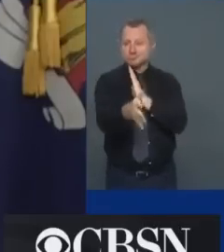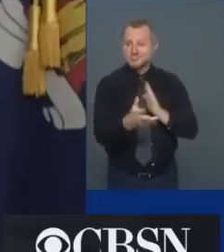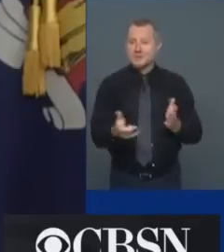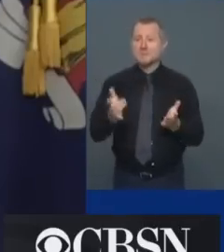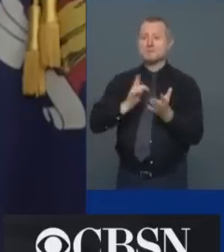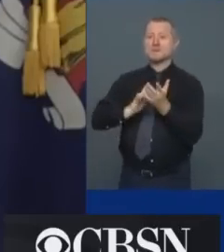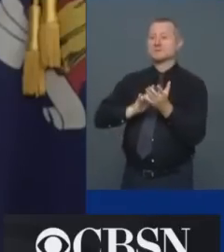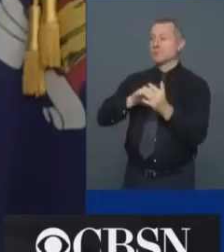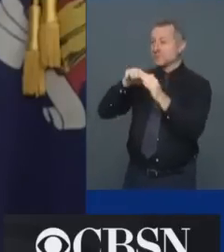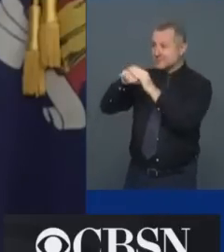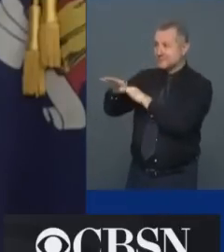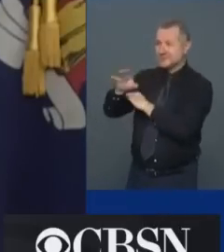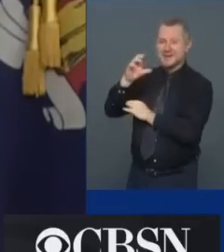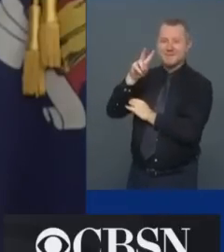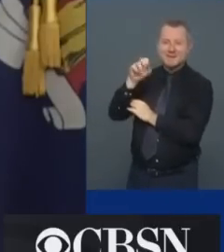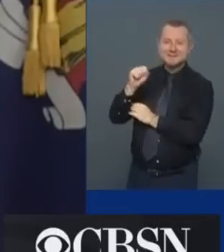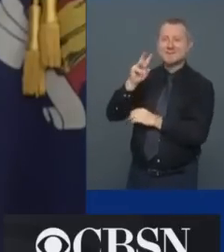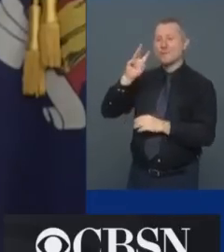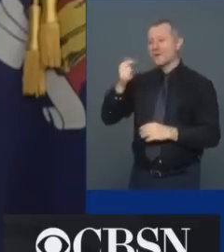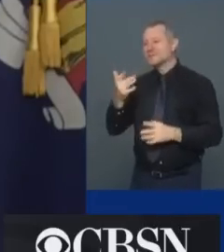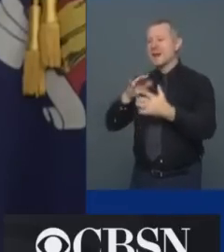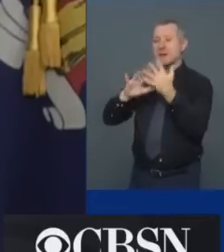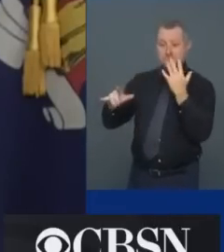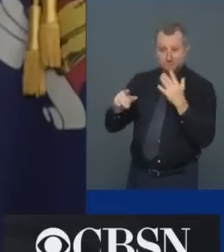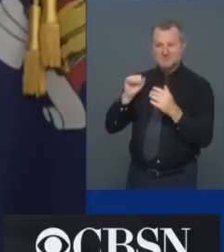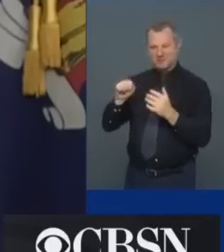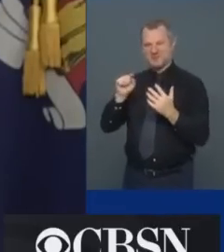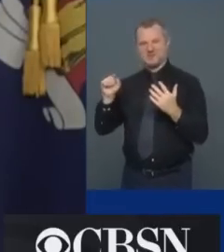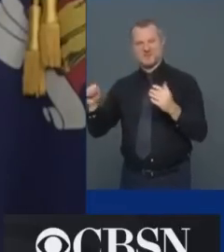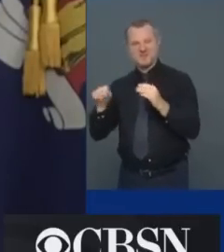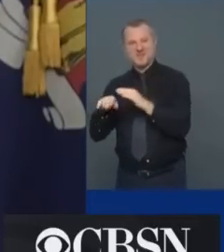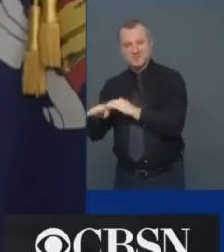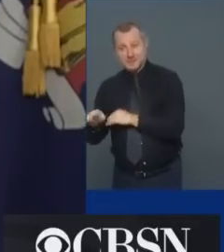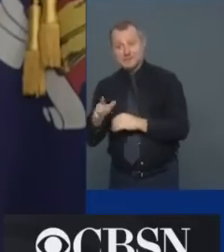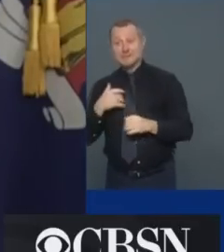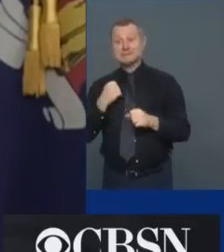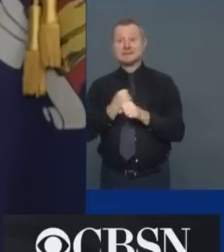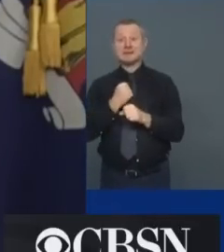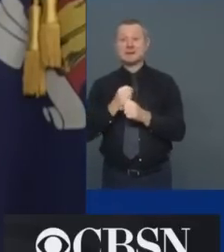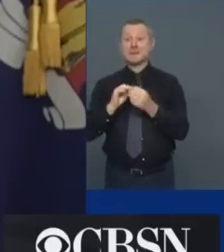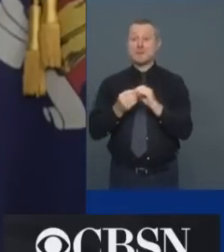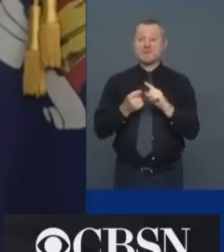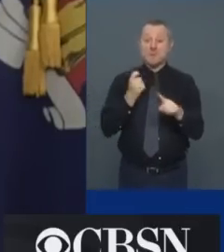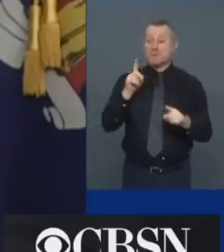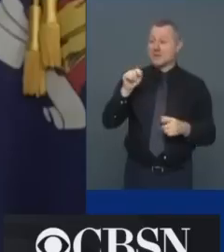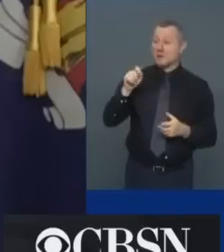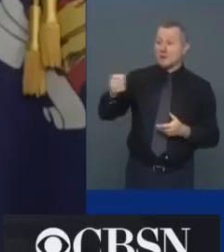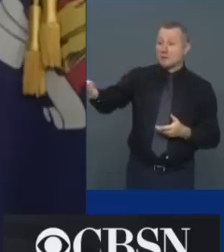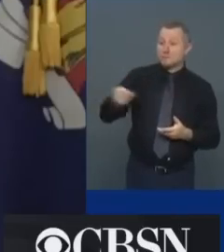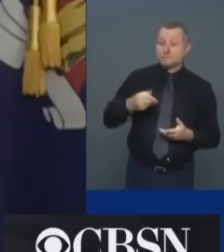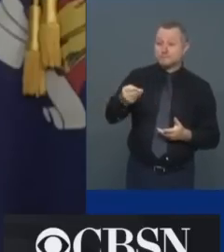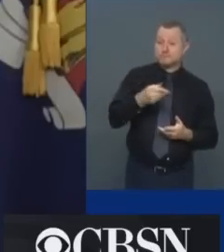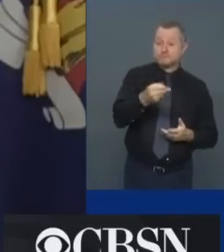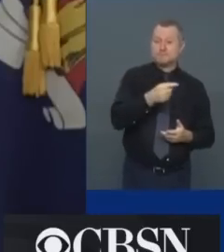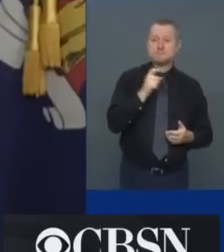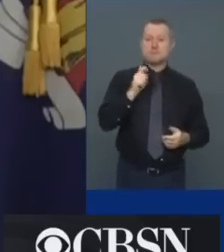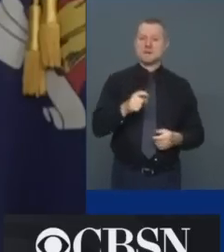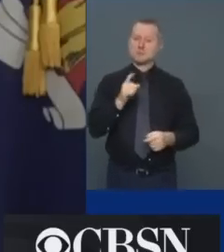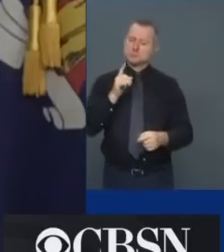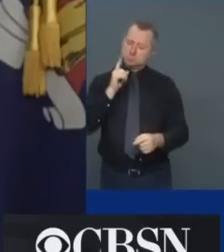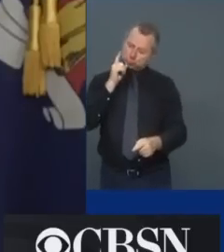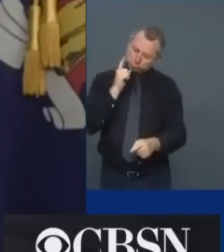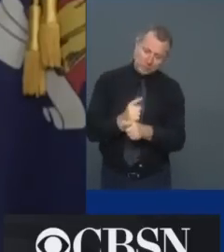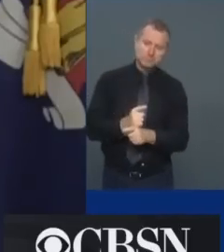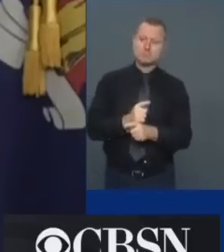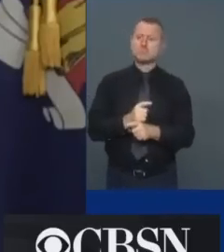the testing. So the data from the labs has to be correct because they are the ones who are doing